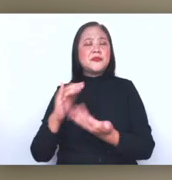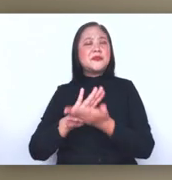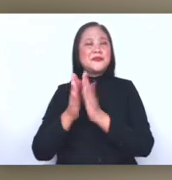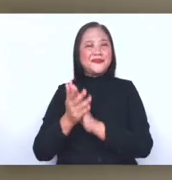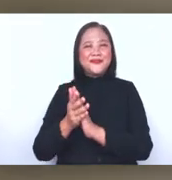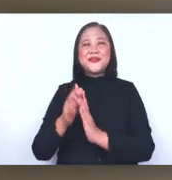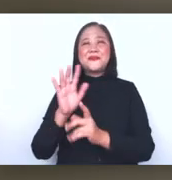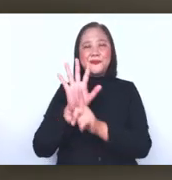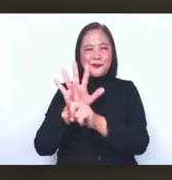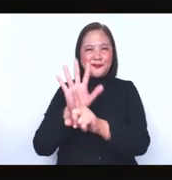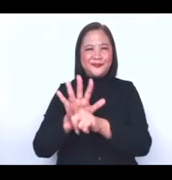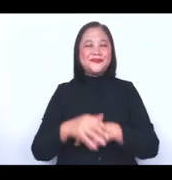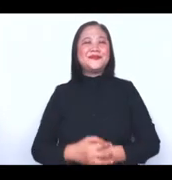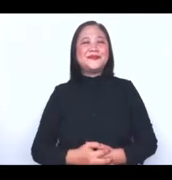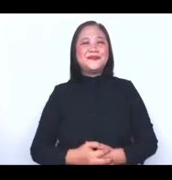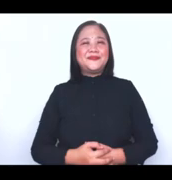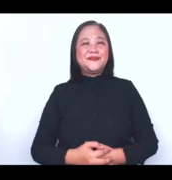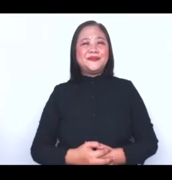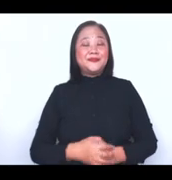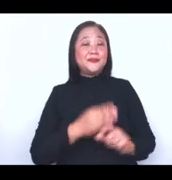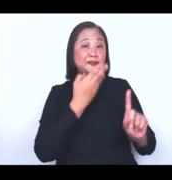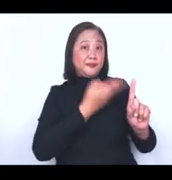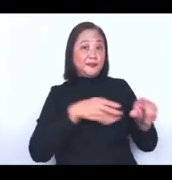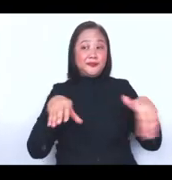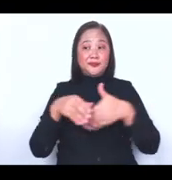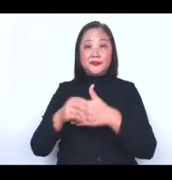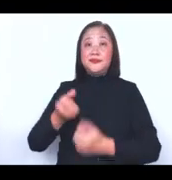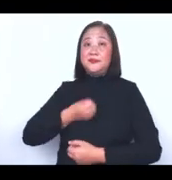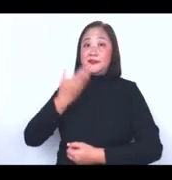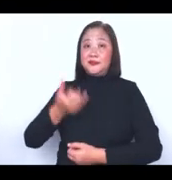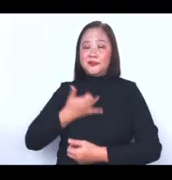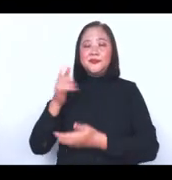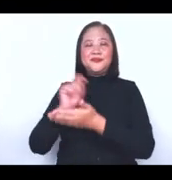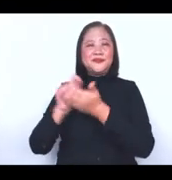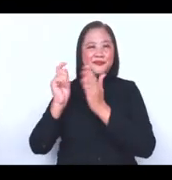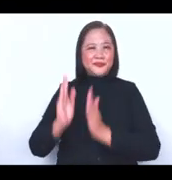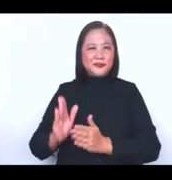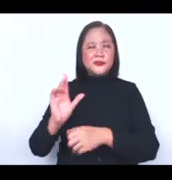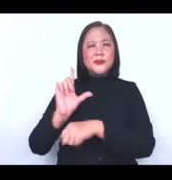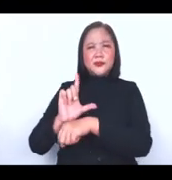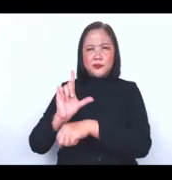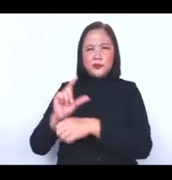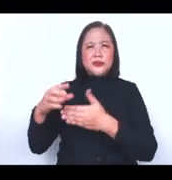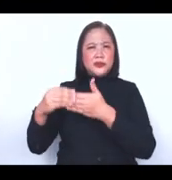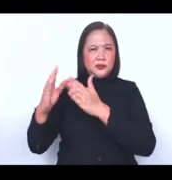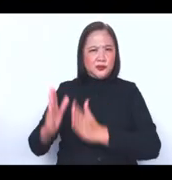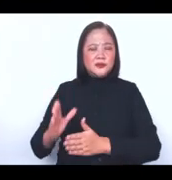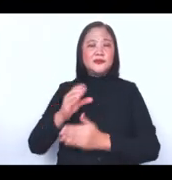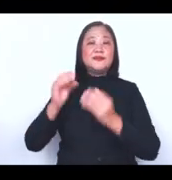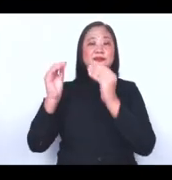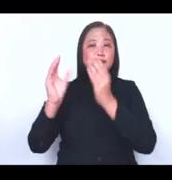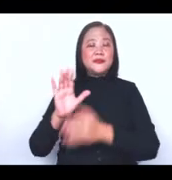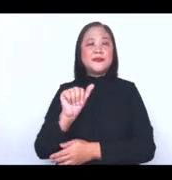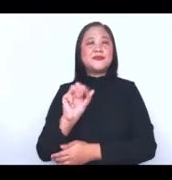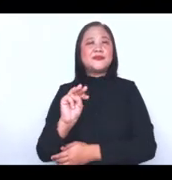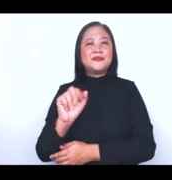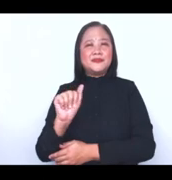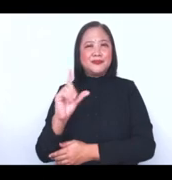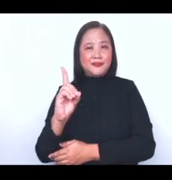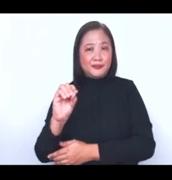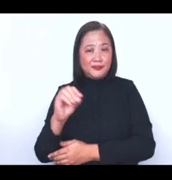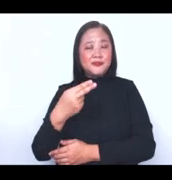imagination. Her marriage to the poet, novelist, labor leader, and teacher, Amado